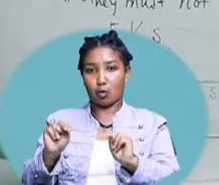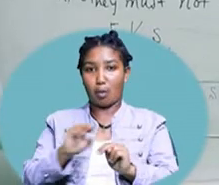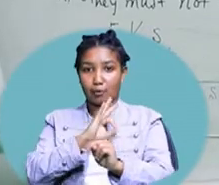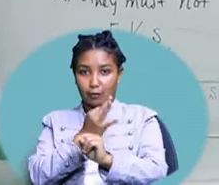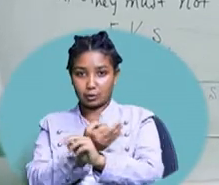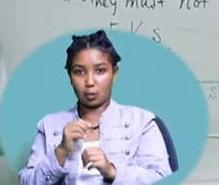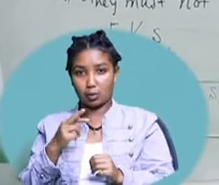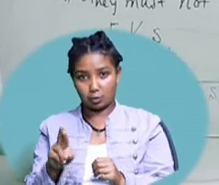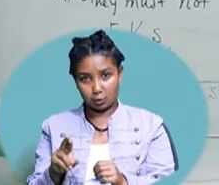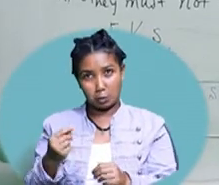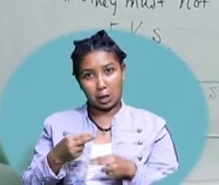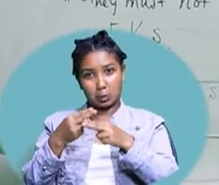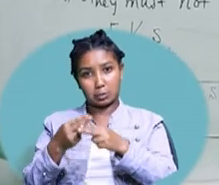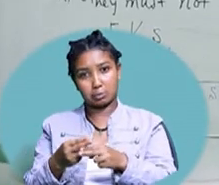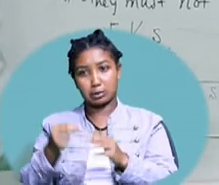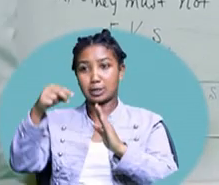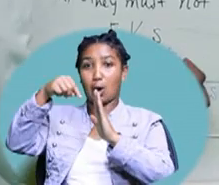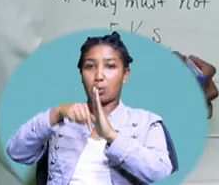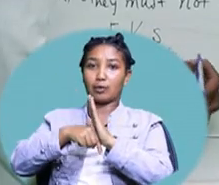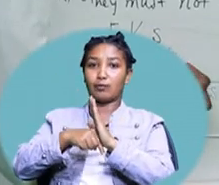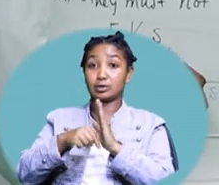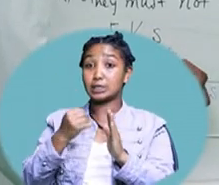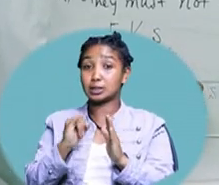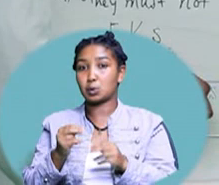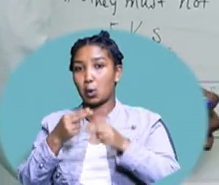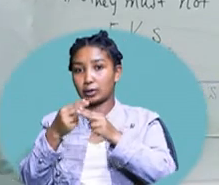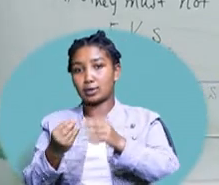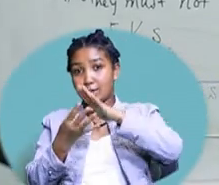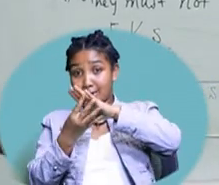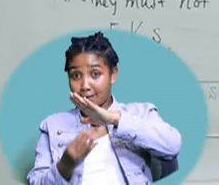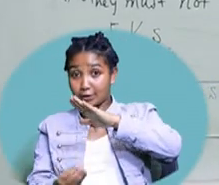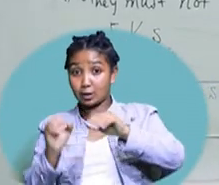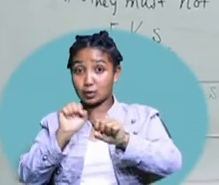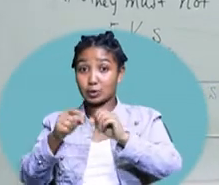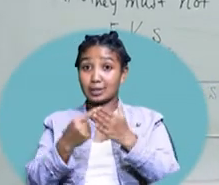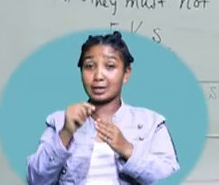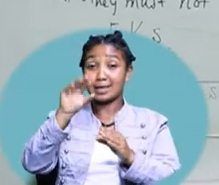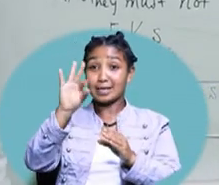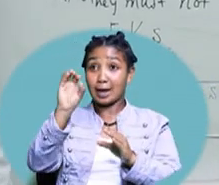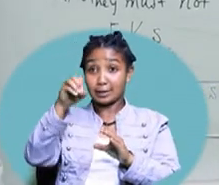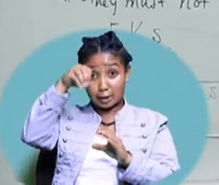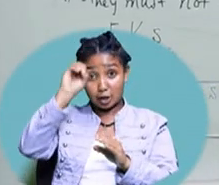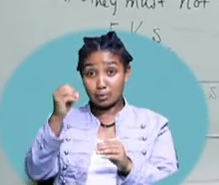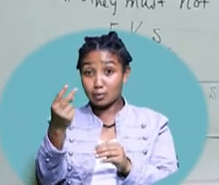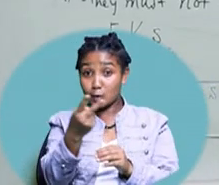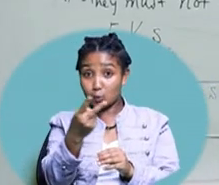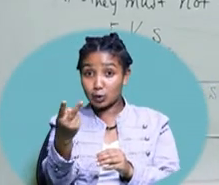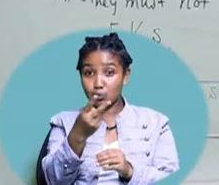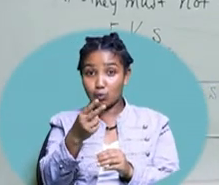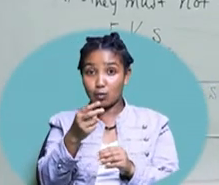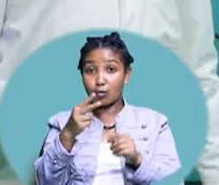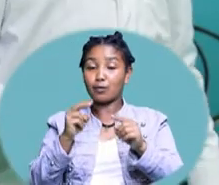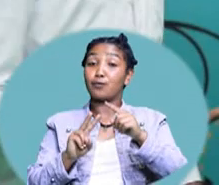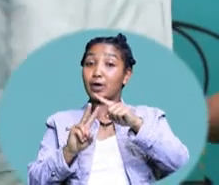or we can call it the downward force is gravity. Therefore, there is 90 degrees between these two